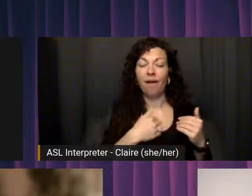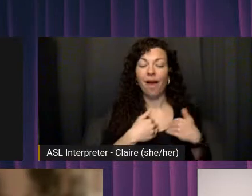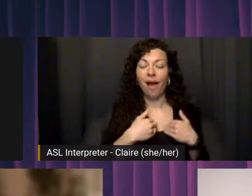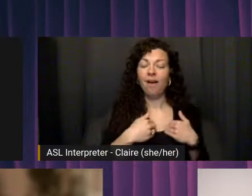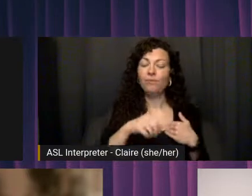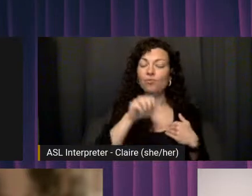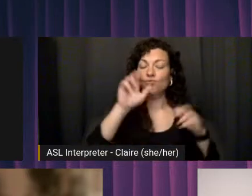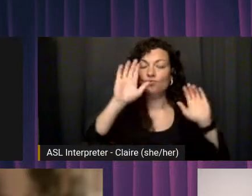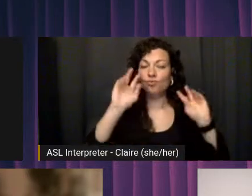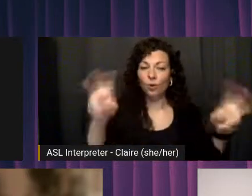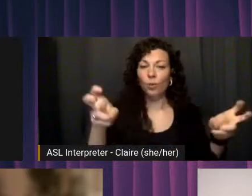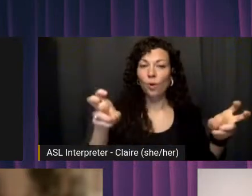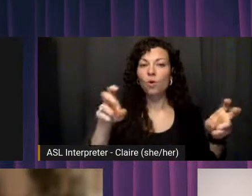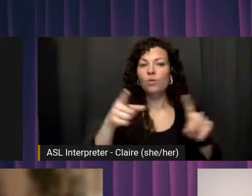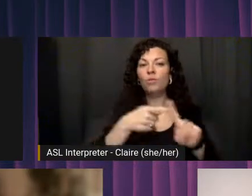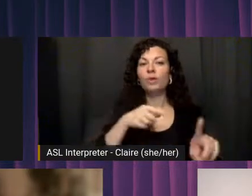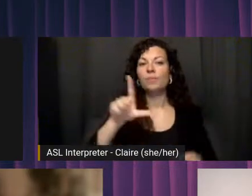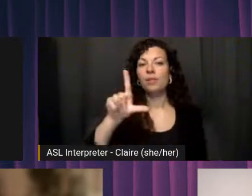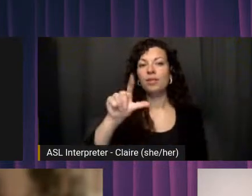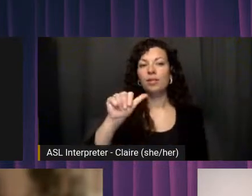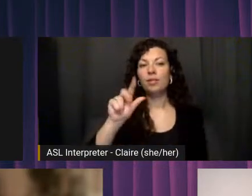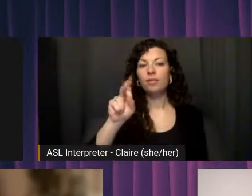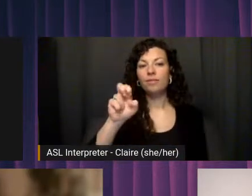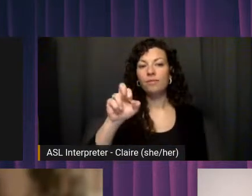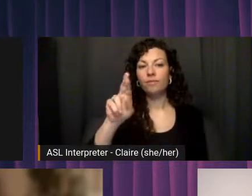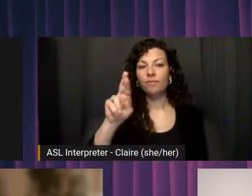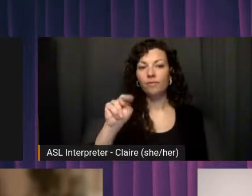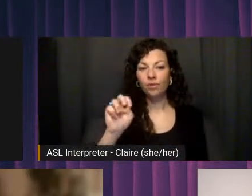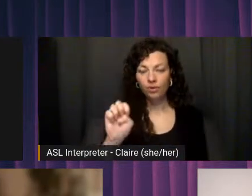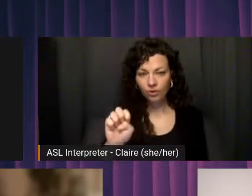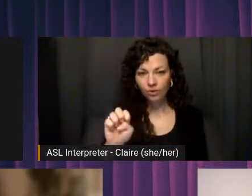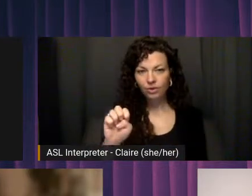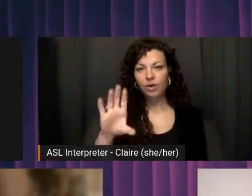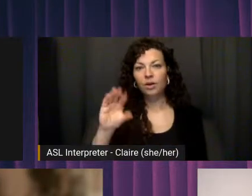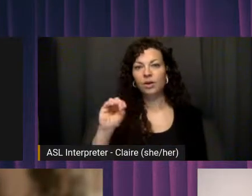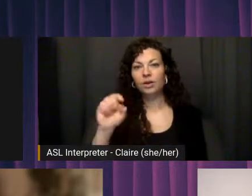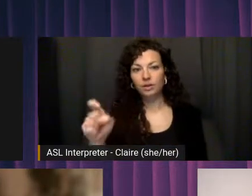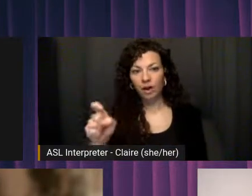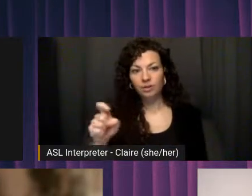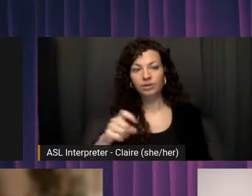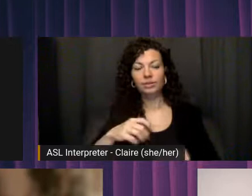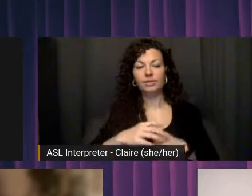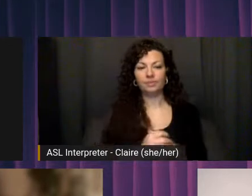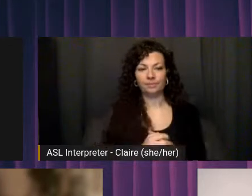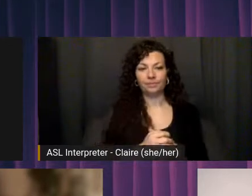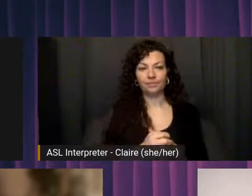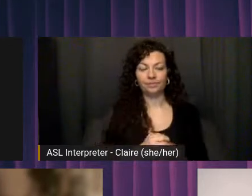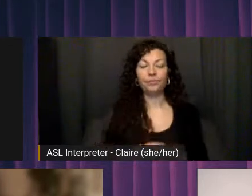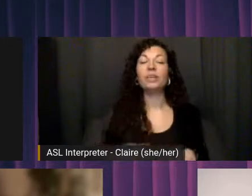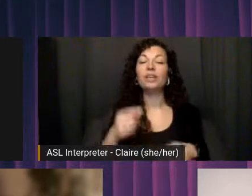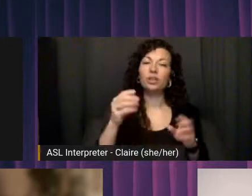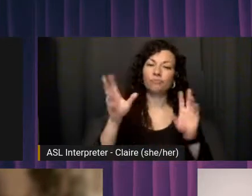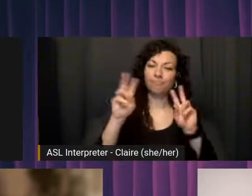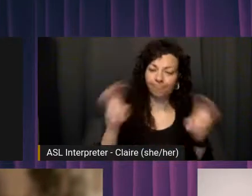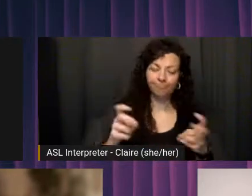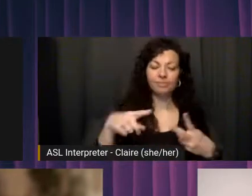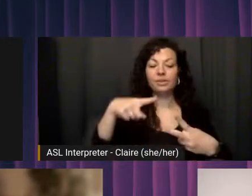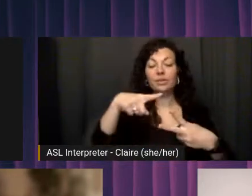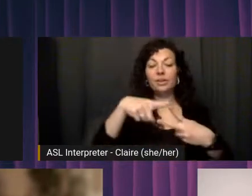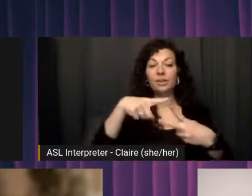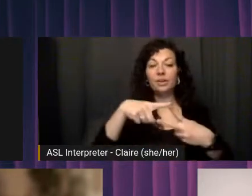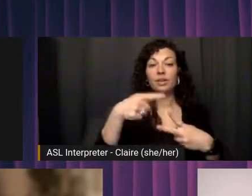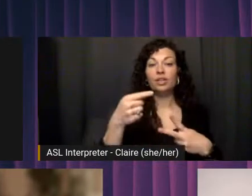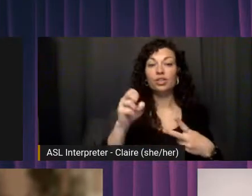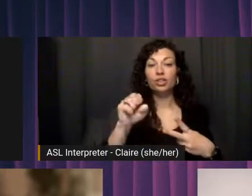gender identity is who you go to bed as, and sexual orientation is who you go to bed with. I love it.